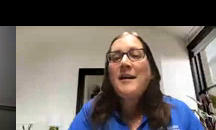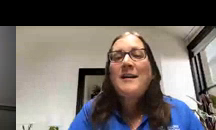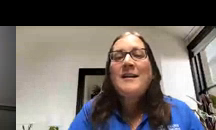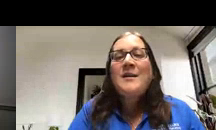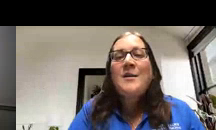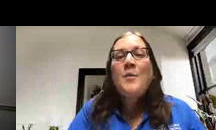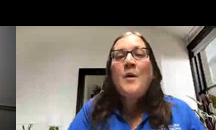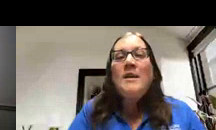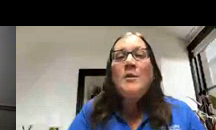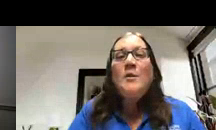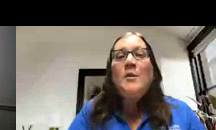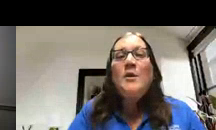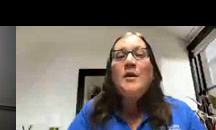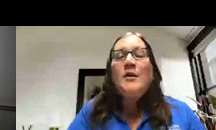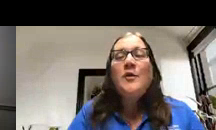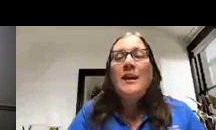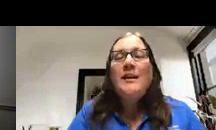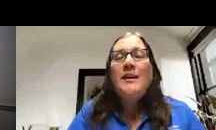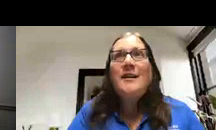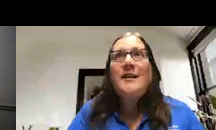Nope. Okay. When you